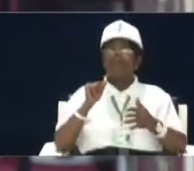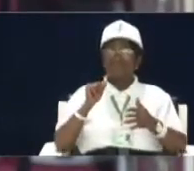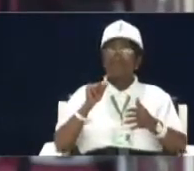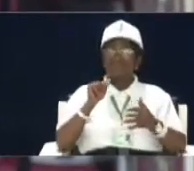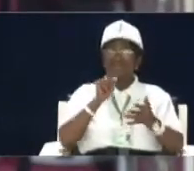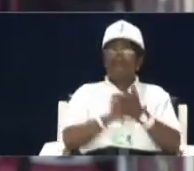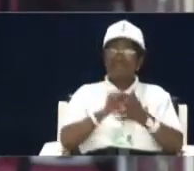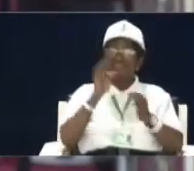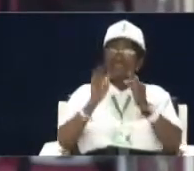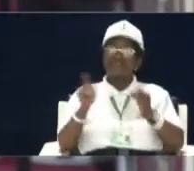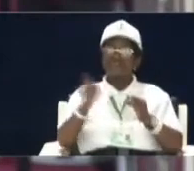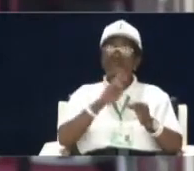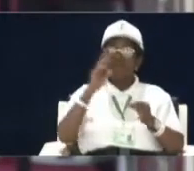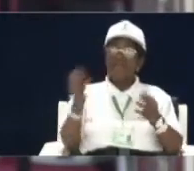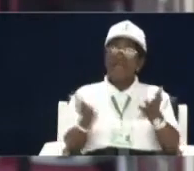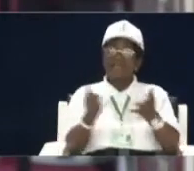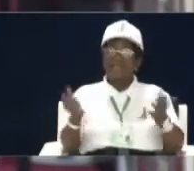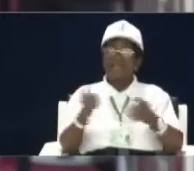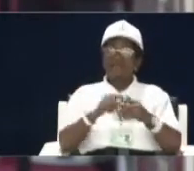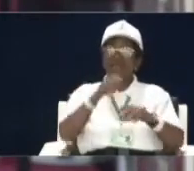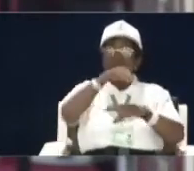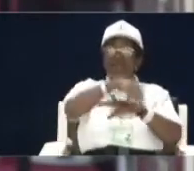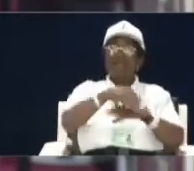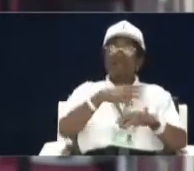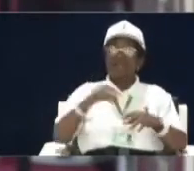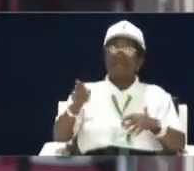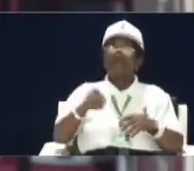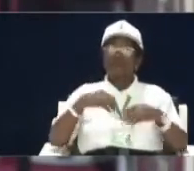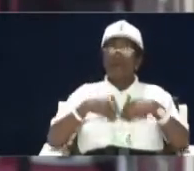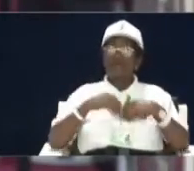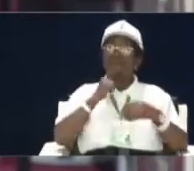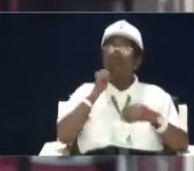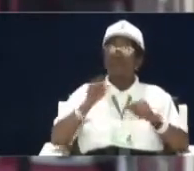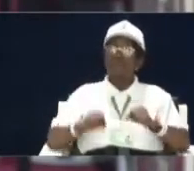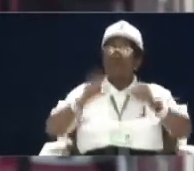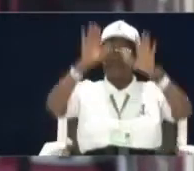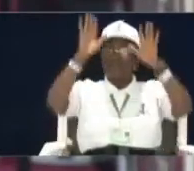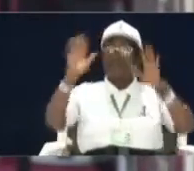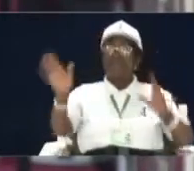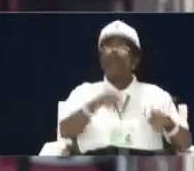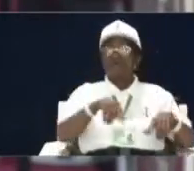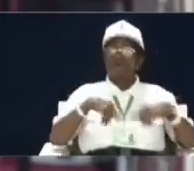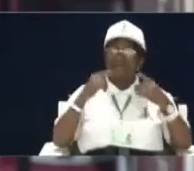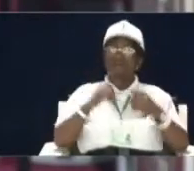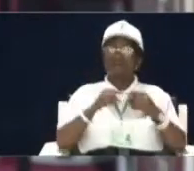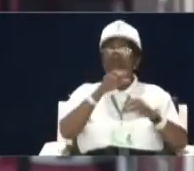that if you are here tonight and you have not given your life to Jesus Christ, he brought you